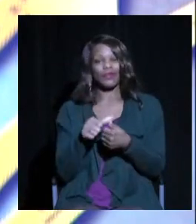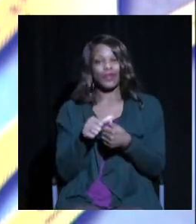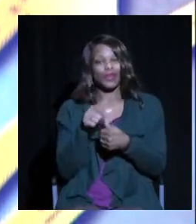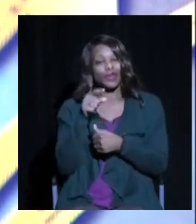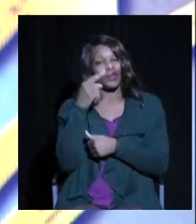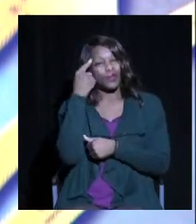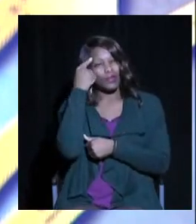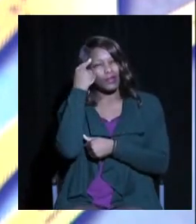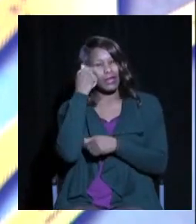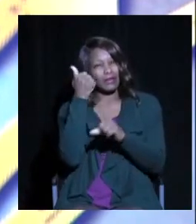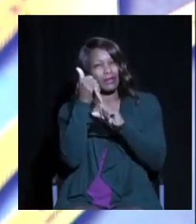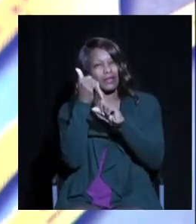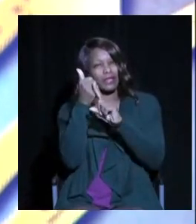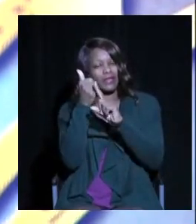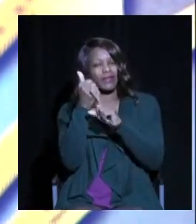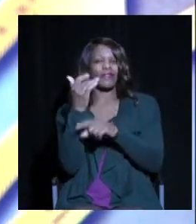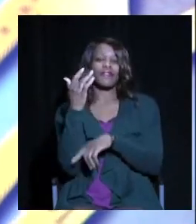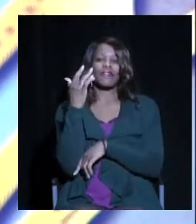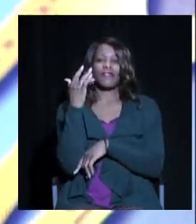God.